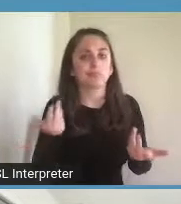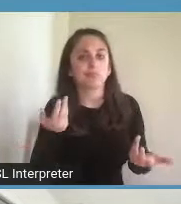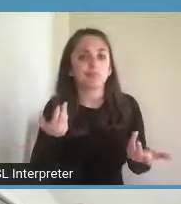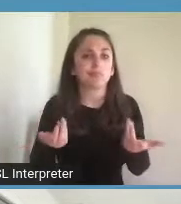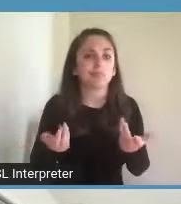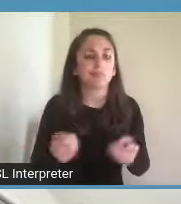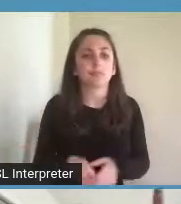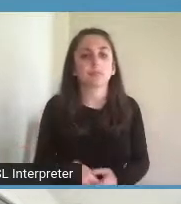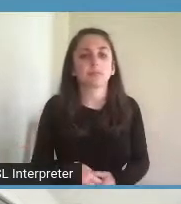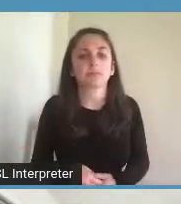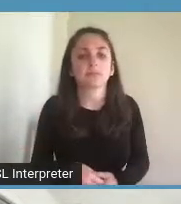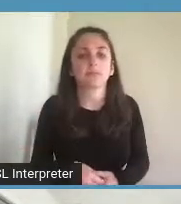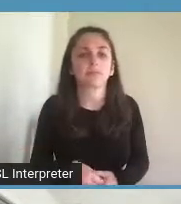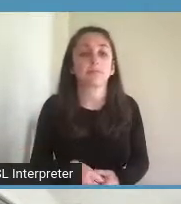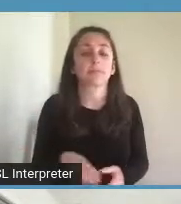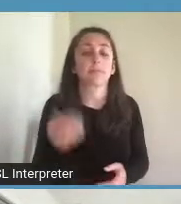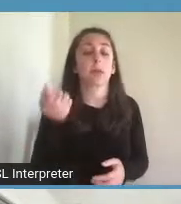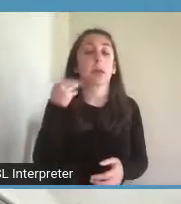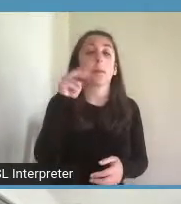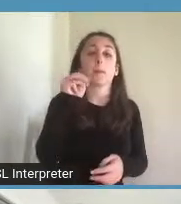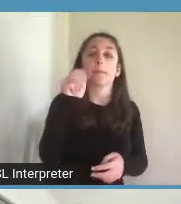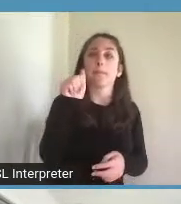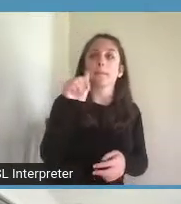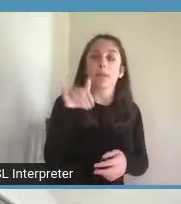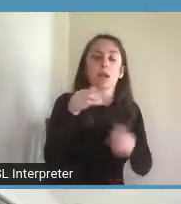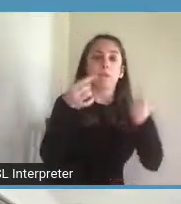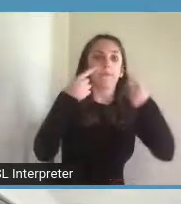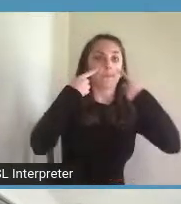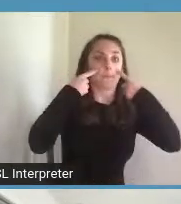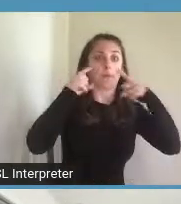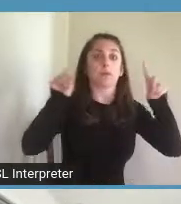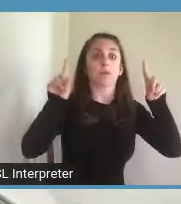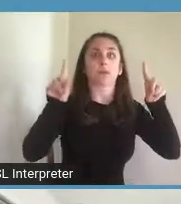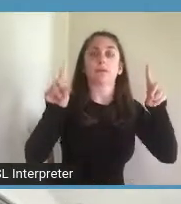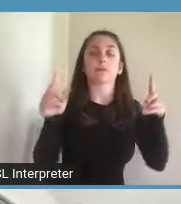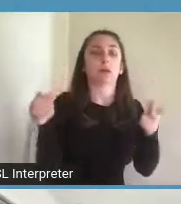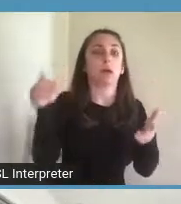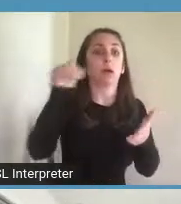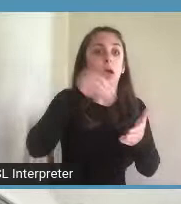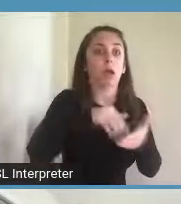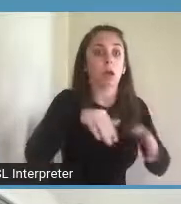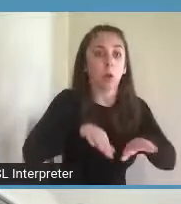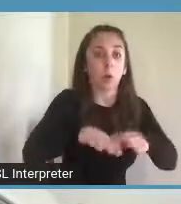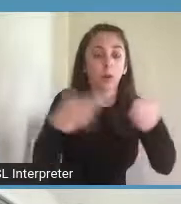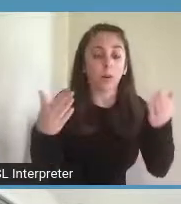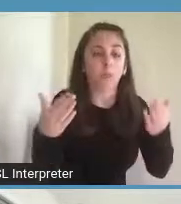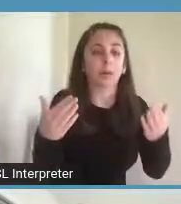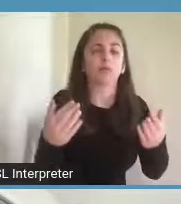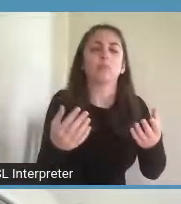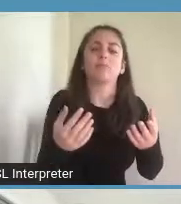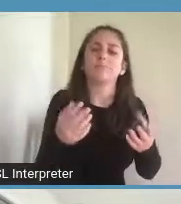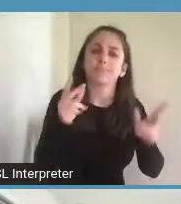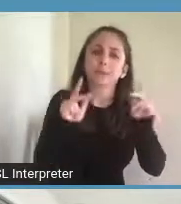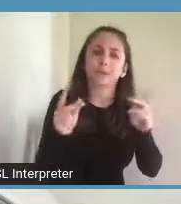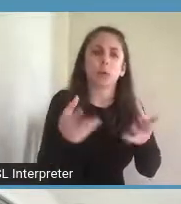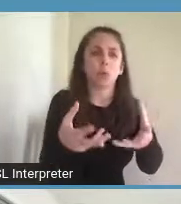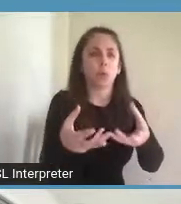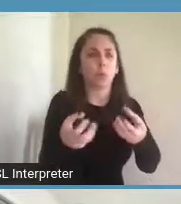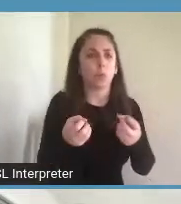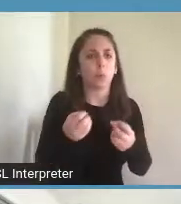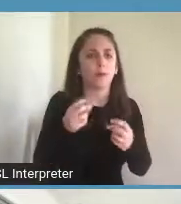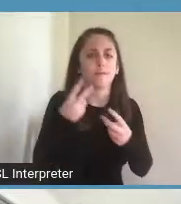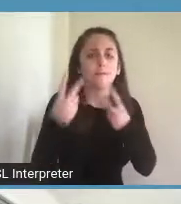we announced reopening. There's a huge spike there because all of a sudden people are wanting to come visit and want to spend money with